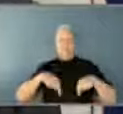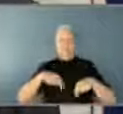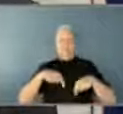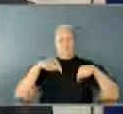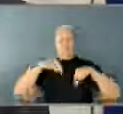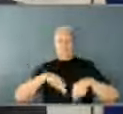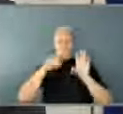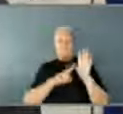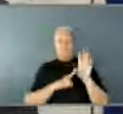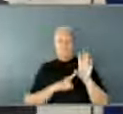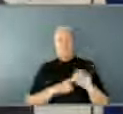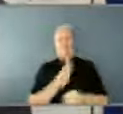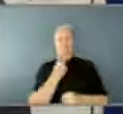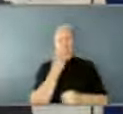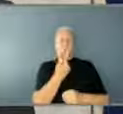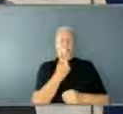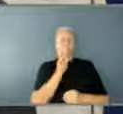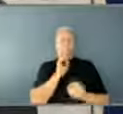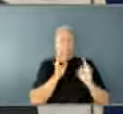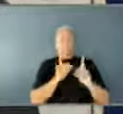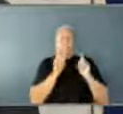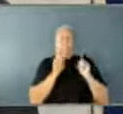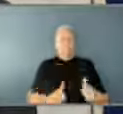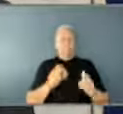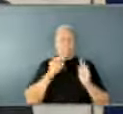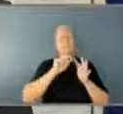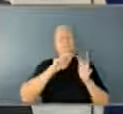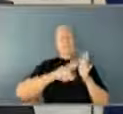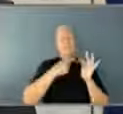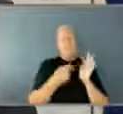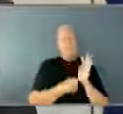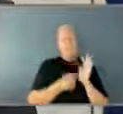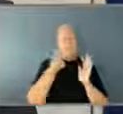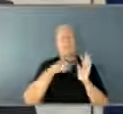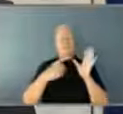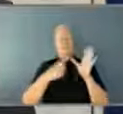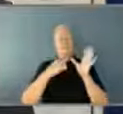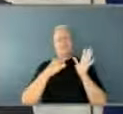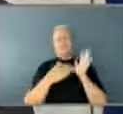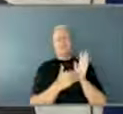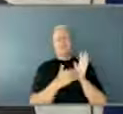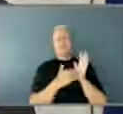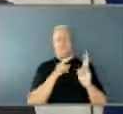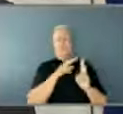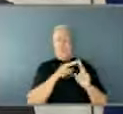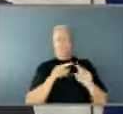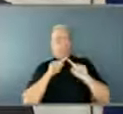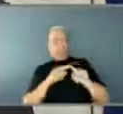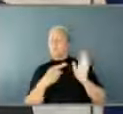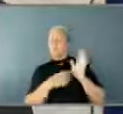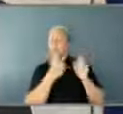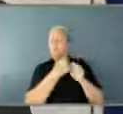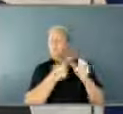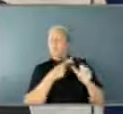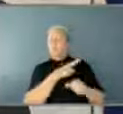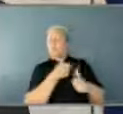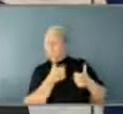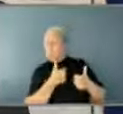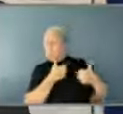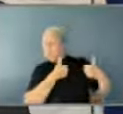Pfizer and AstraZeneca, depending on the TGA registration, of course, of AstraZeneca, and then Novavax later on. All of these